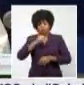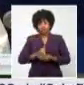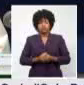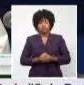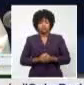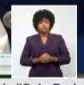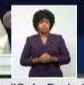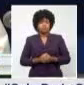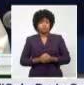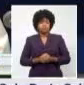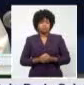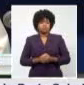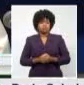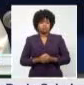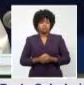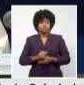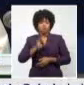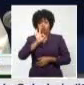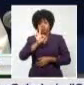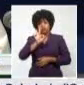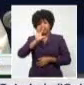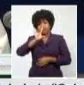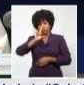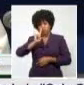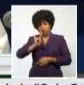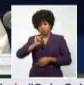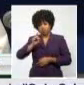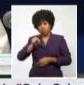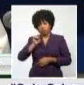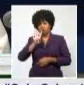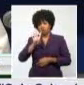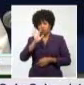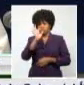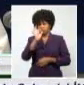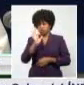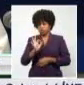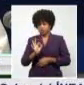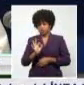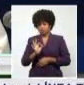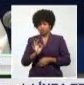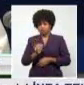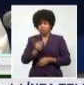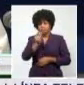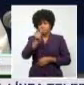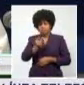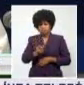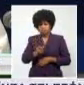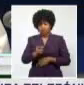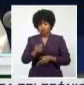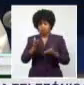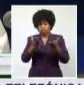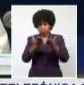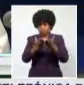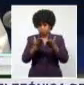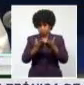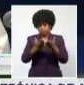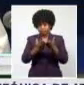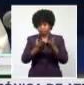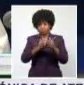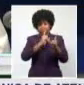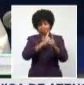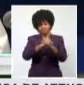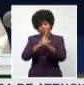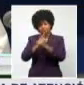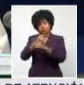89.4% of the cases studied are contacts of confirmed cases. They are